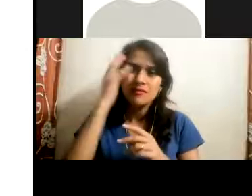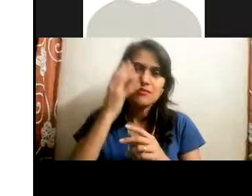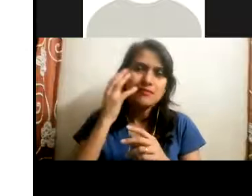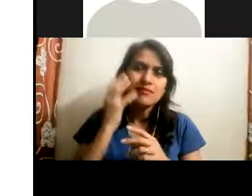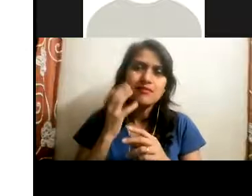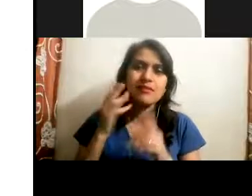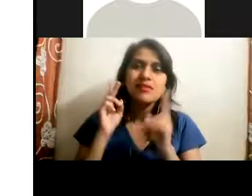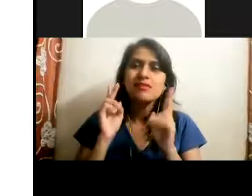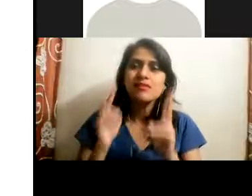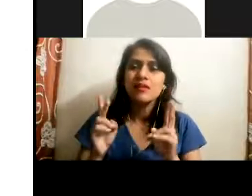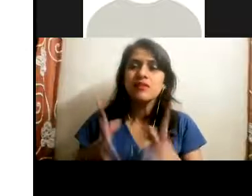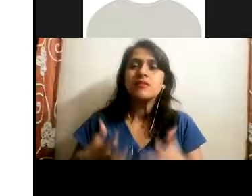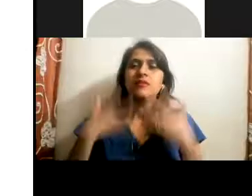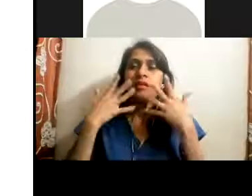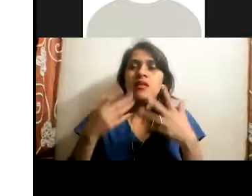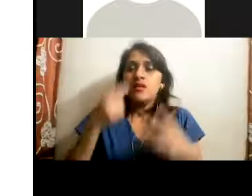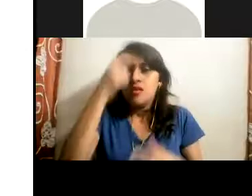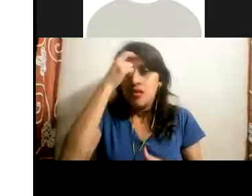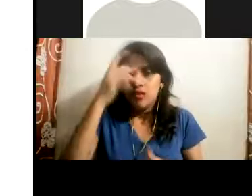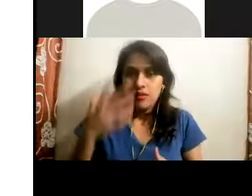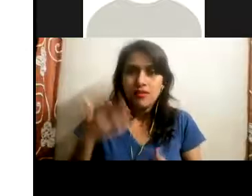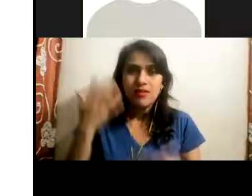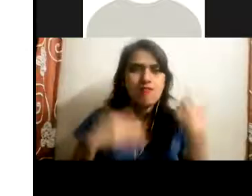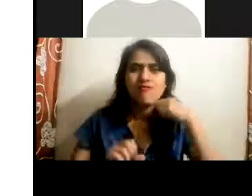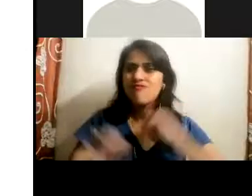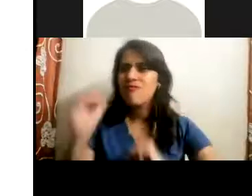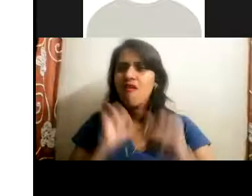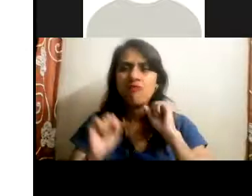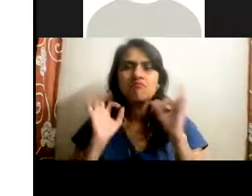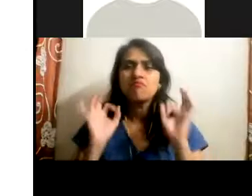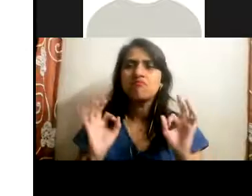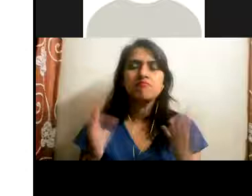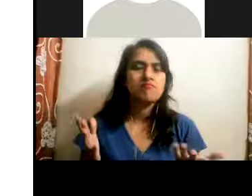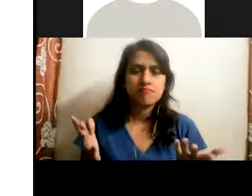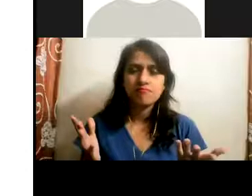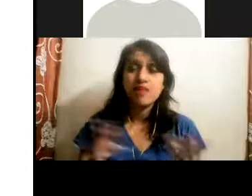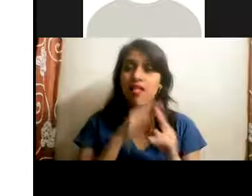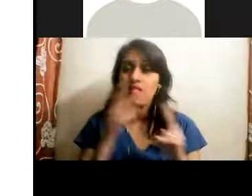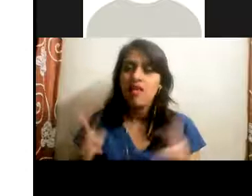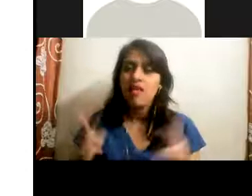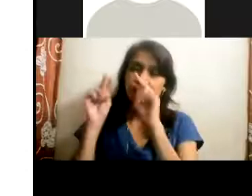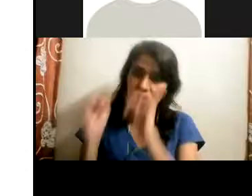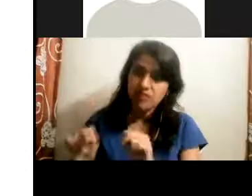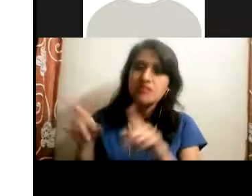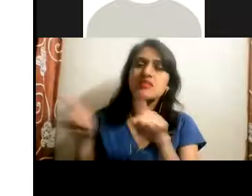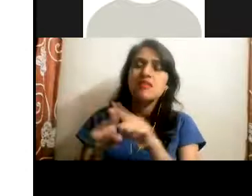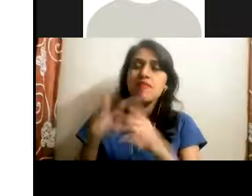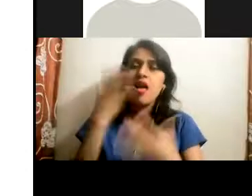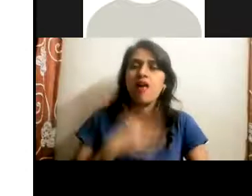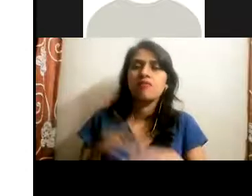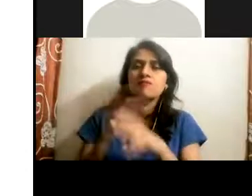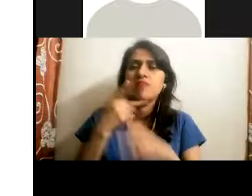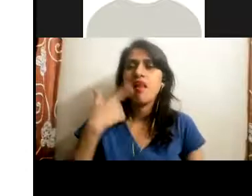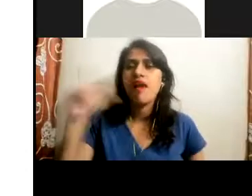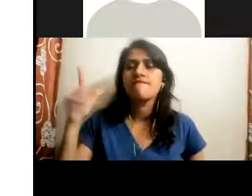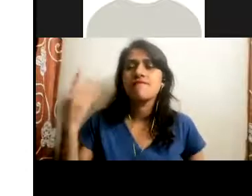your breathing, the functioning of your organs. So they need a lot of health care. So all these